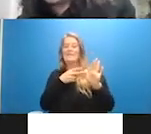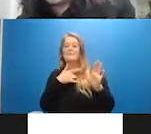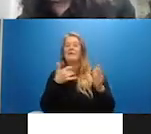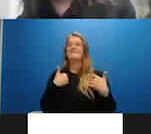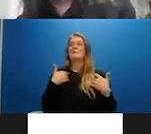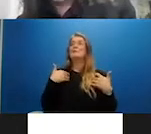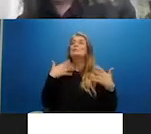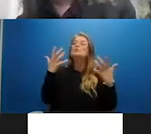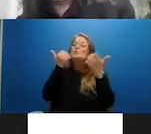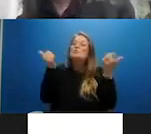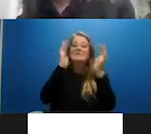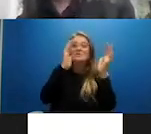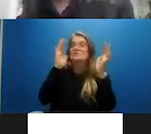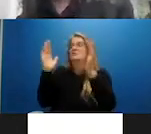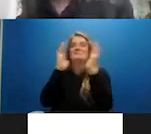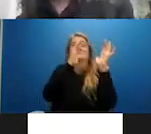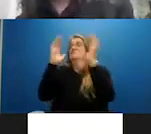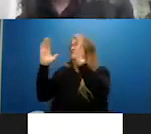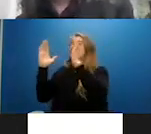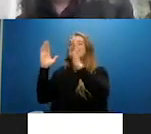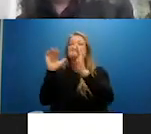much attention, not too little. However,